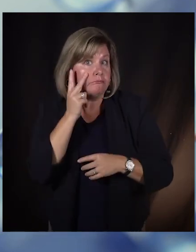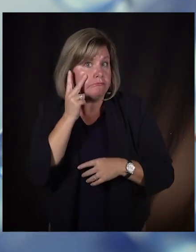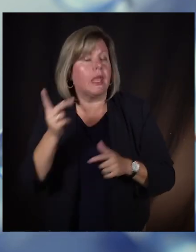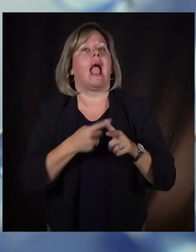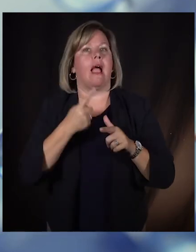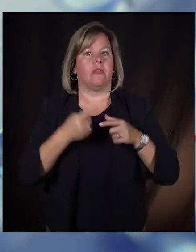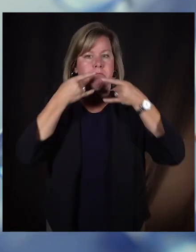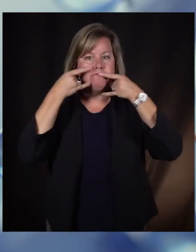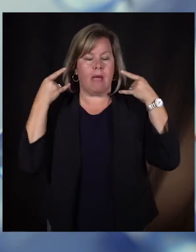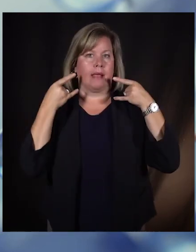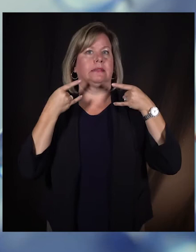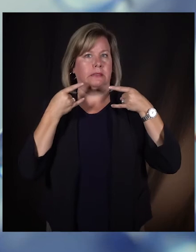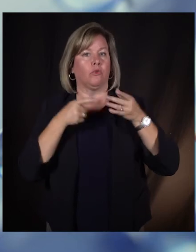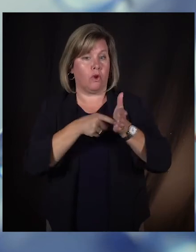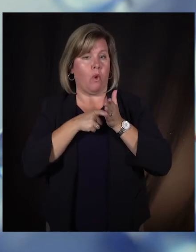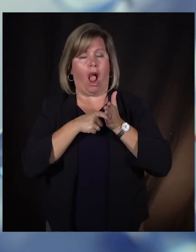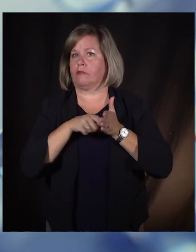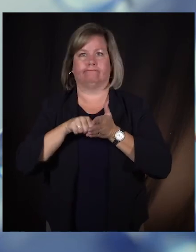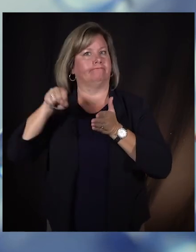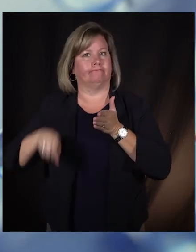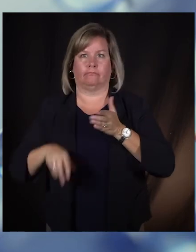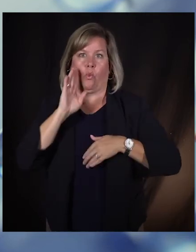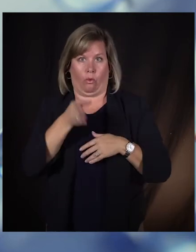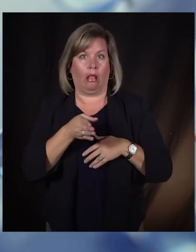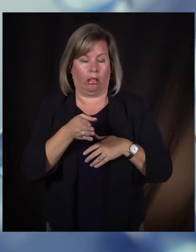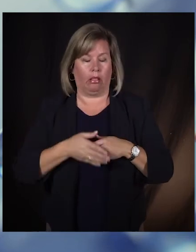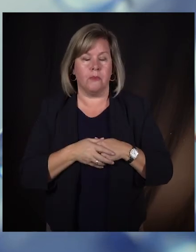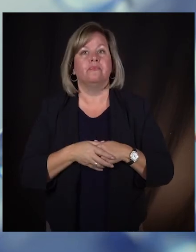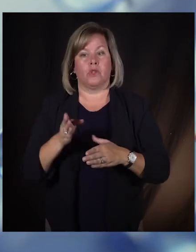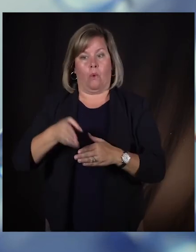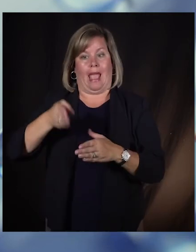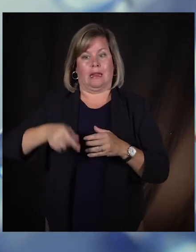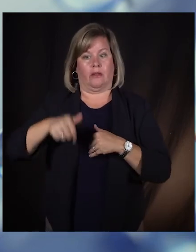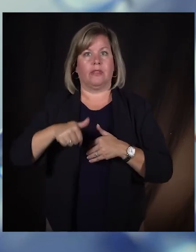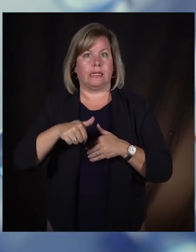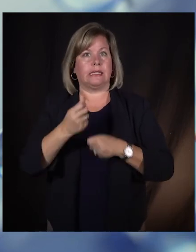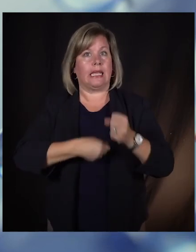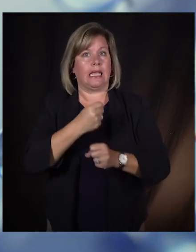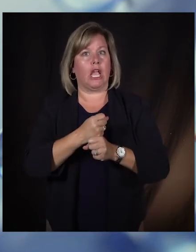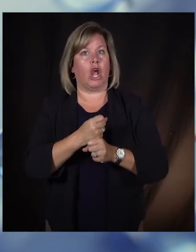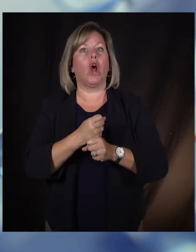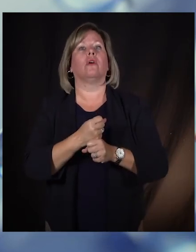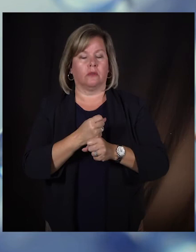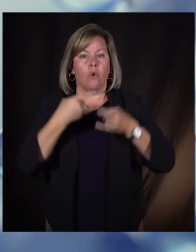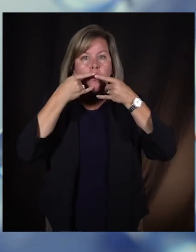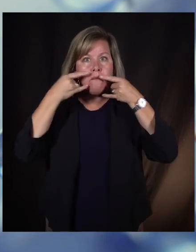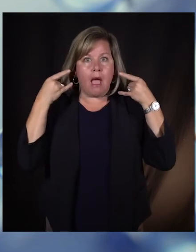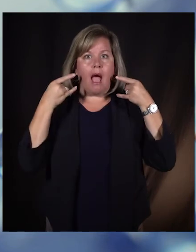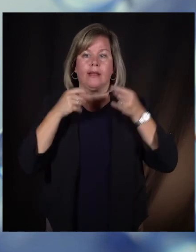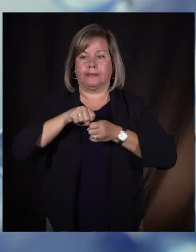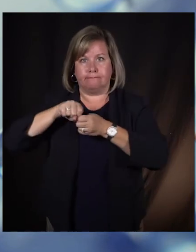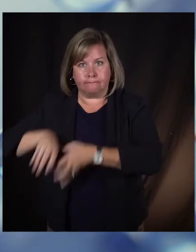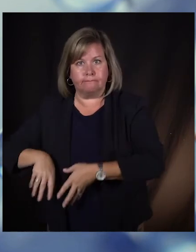now that by the end of this calendar year, that order will be rescinded, and then we can move forward without orders in place.